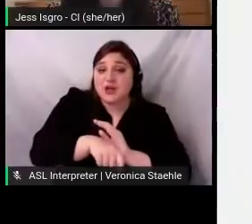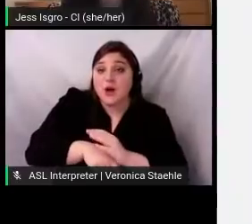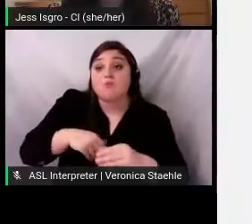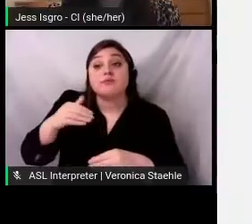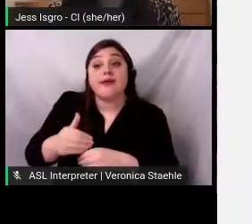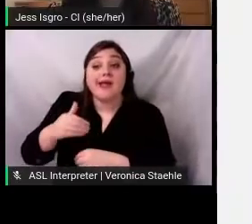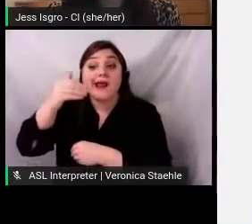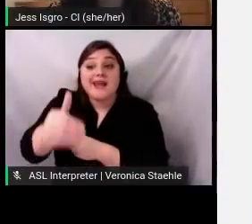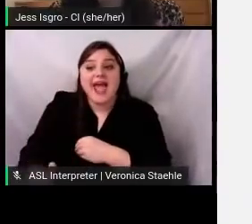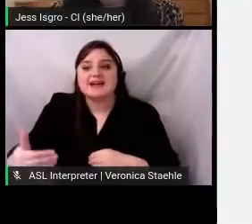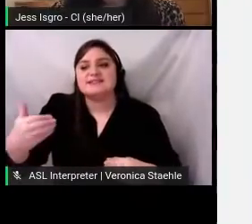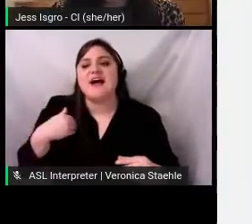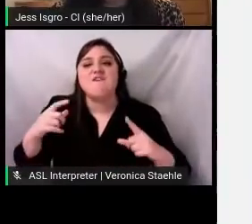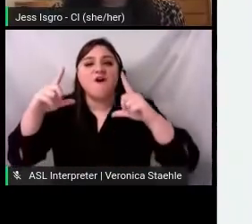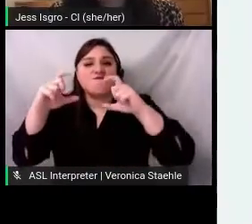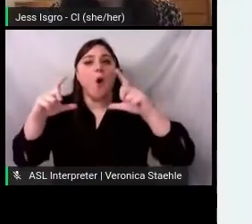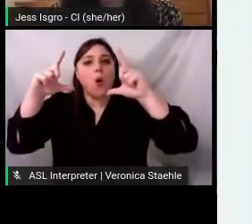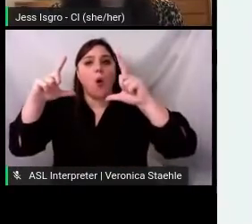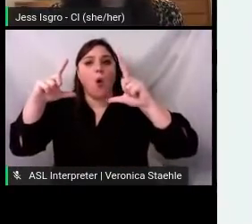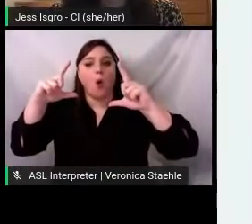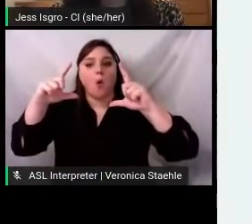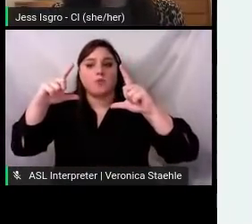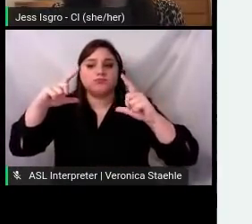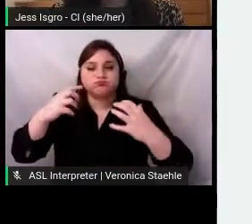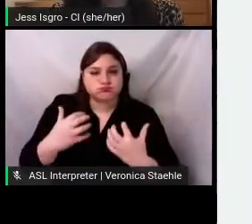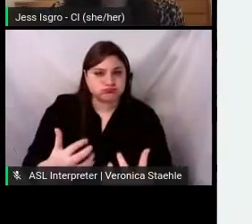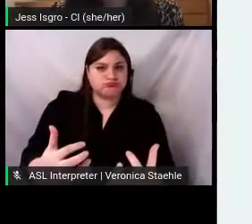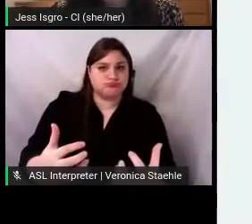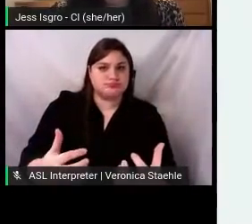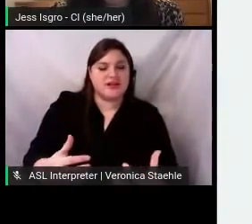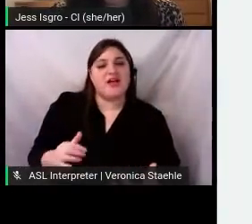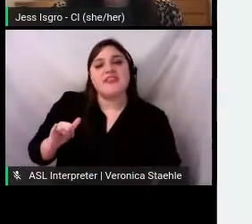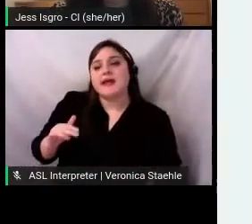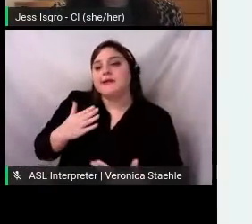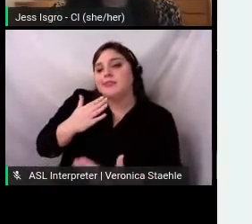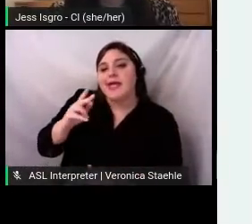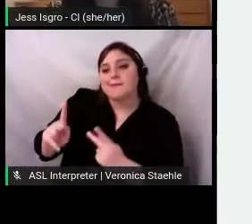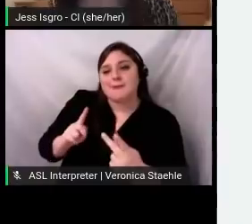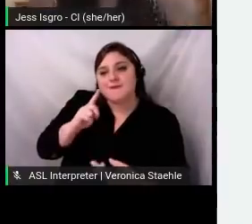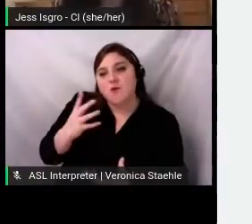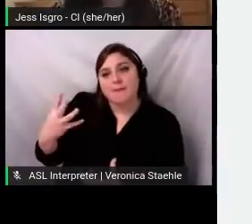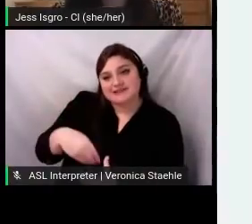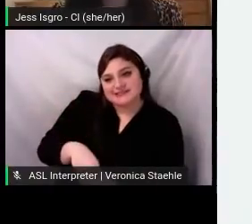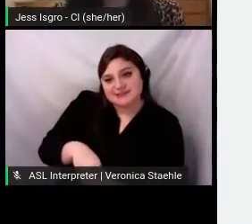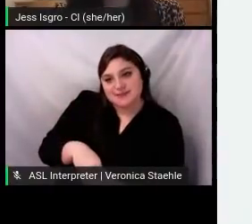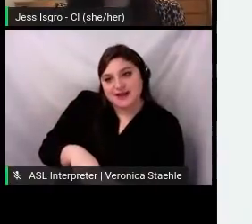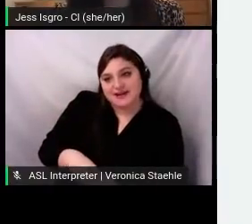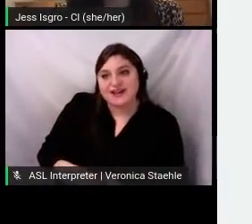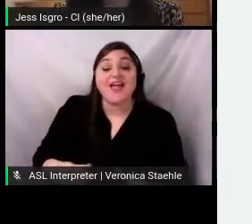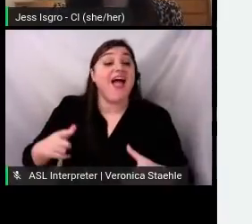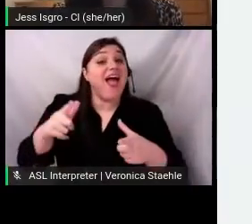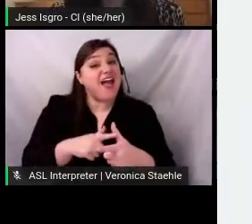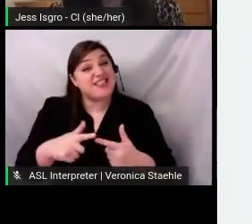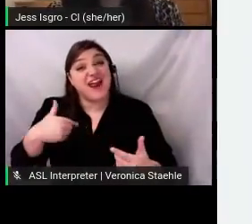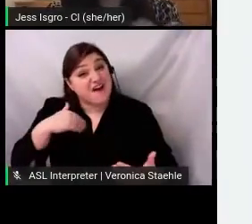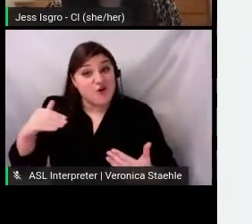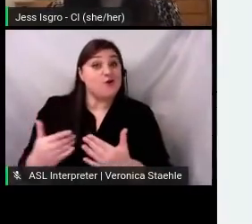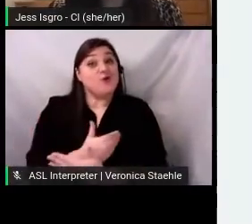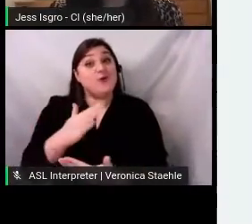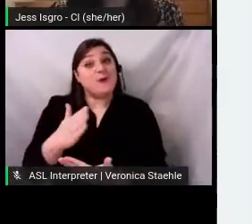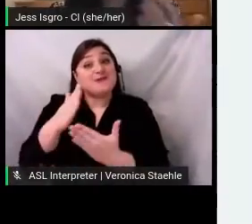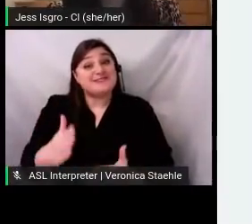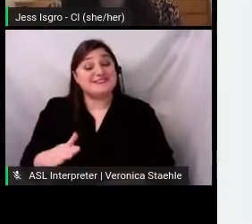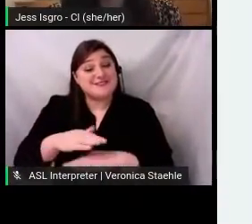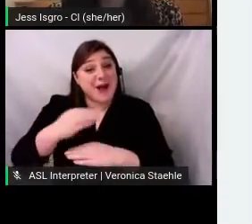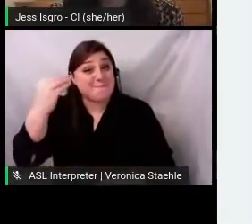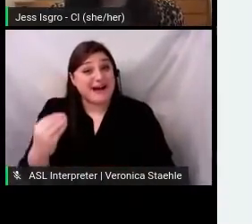after that is a static image thanking users for participating in a live stream. And then we're up to our next Musician Monday. So because